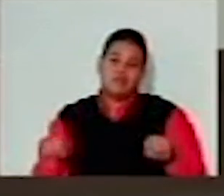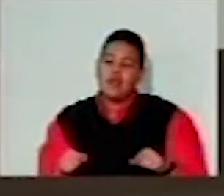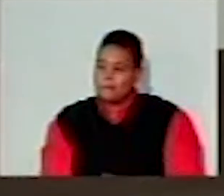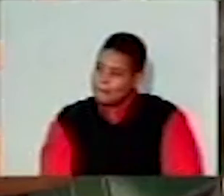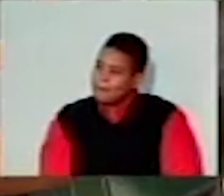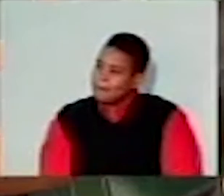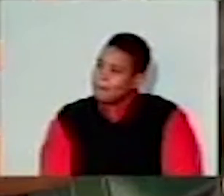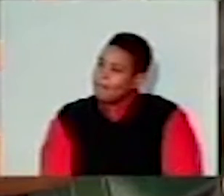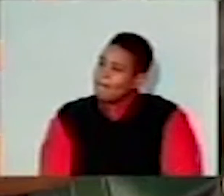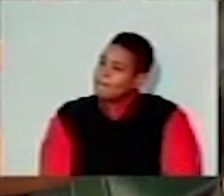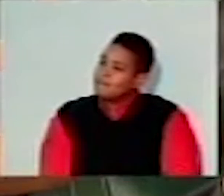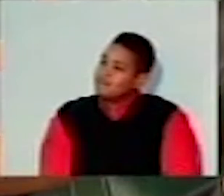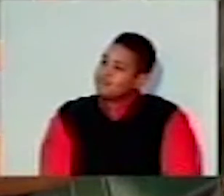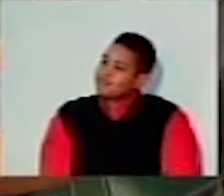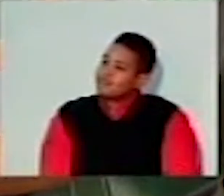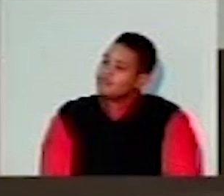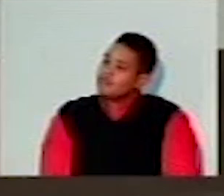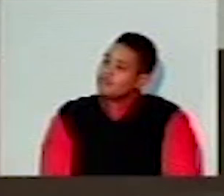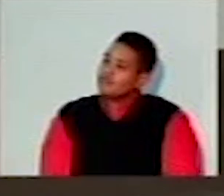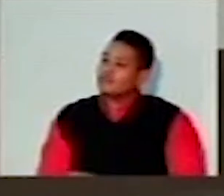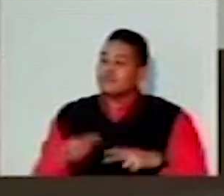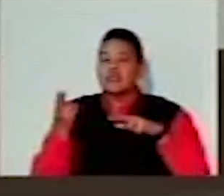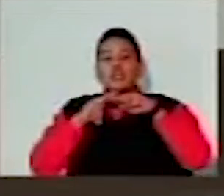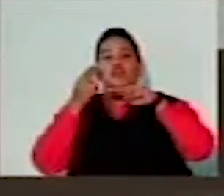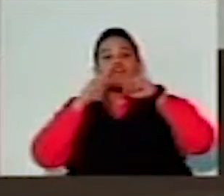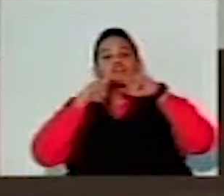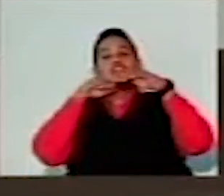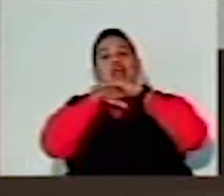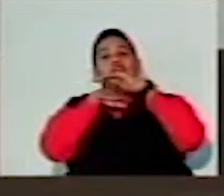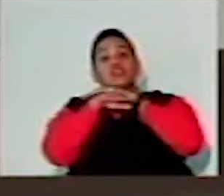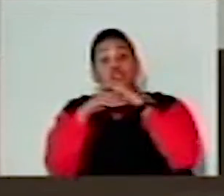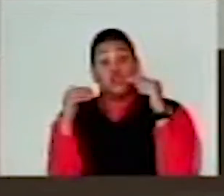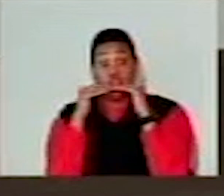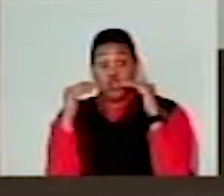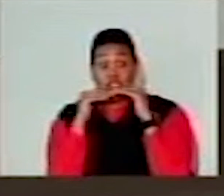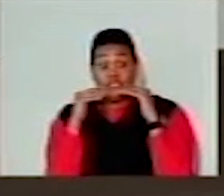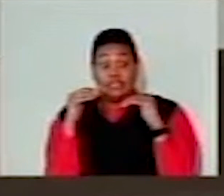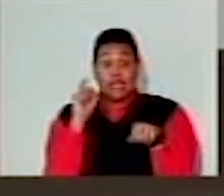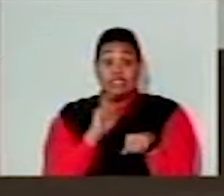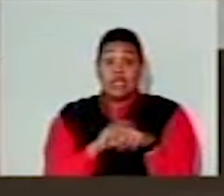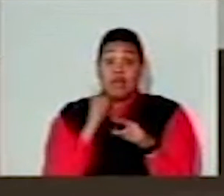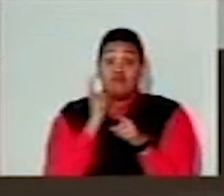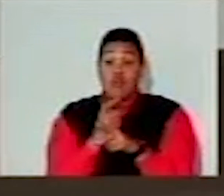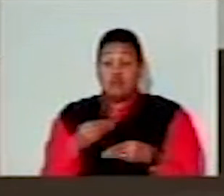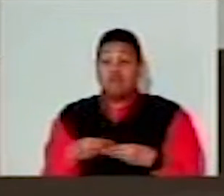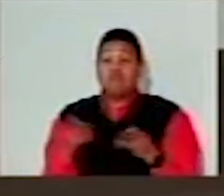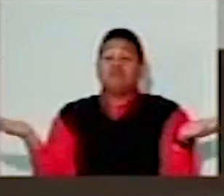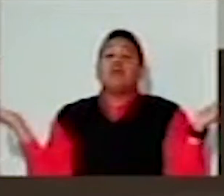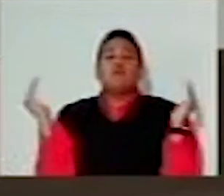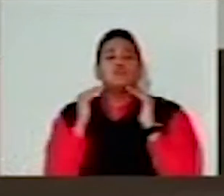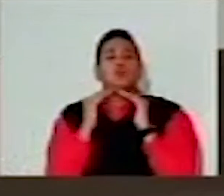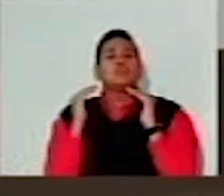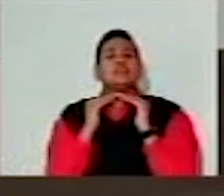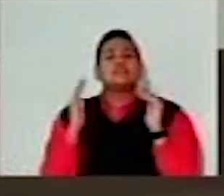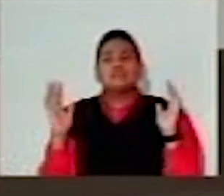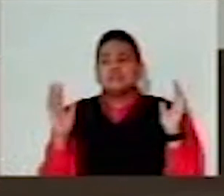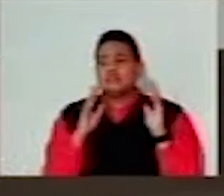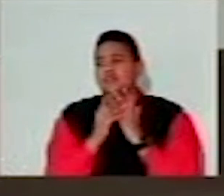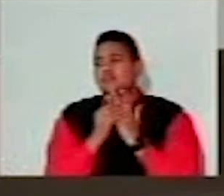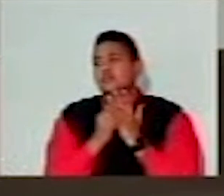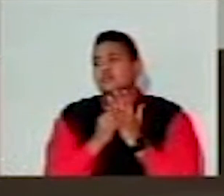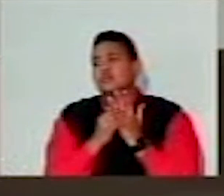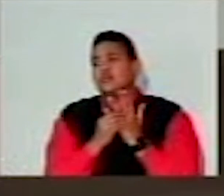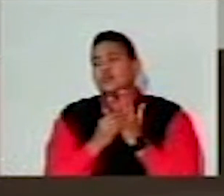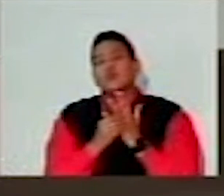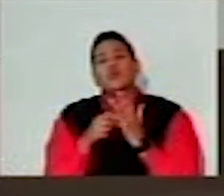Mr. Speaker, with increased access to justice and timely delivery of justice, we